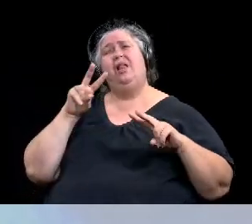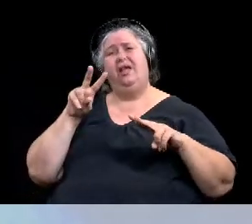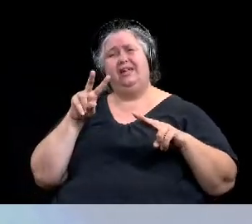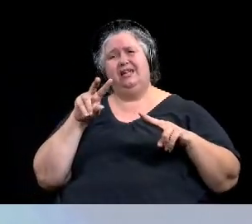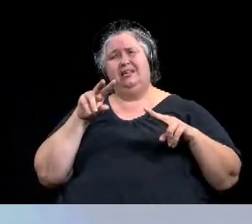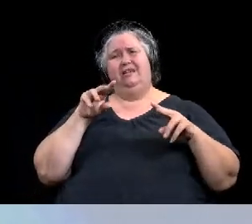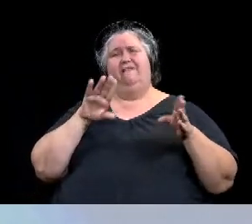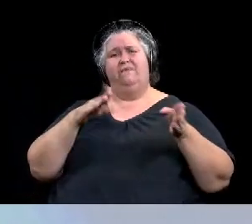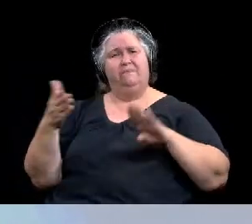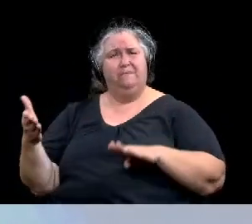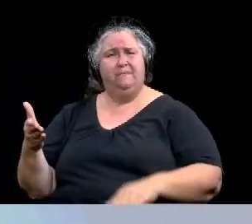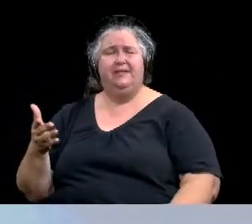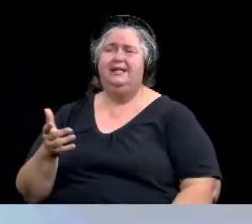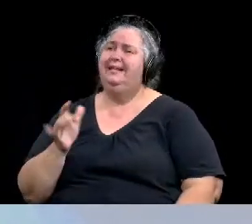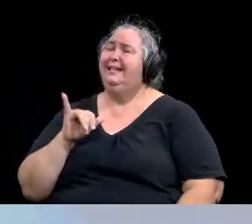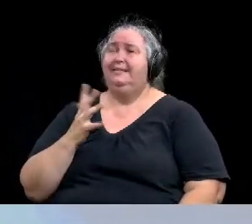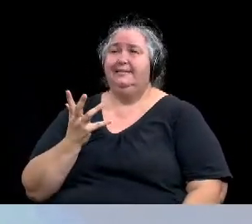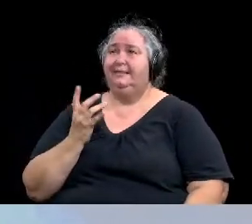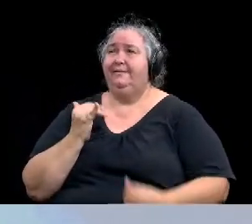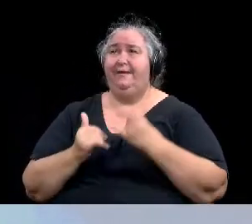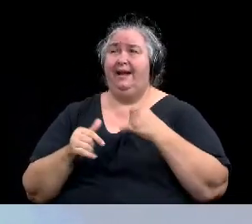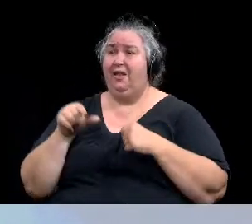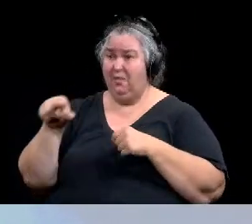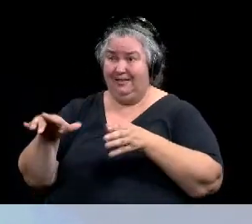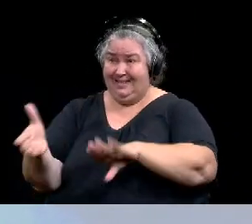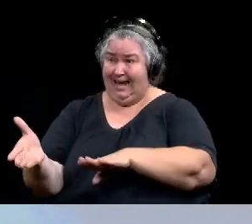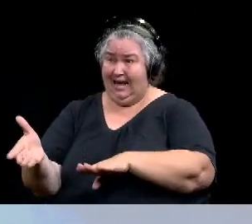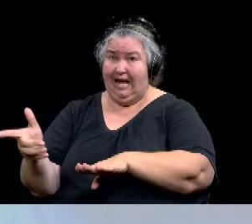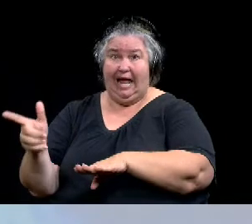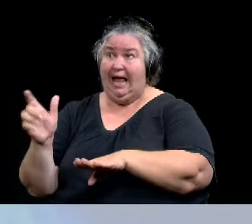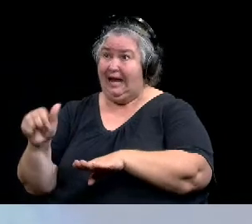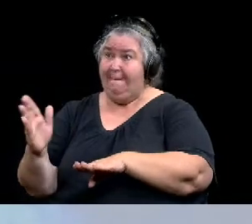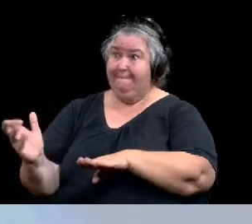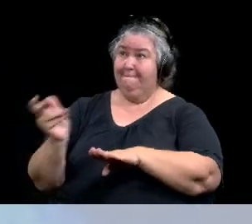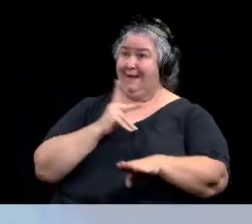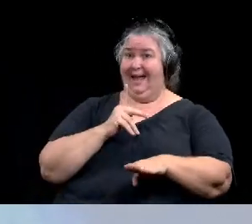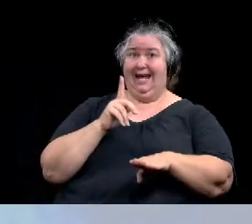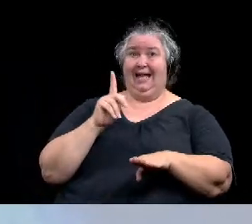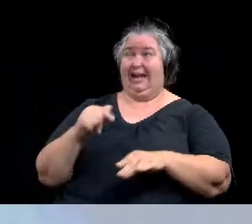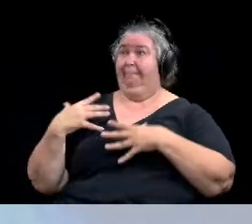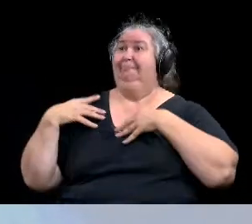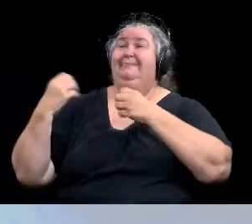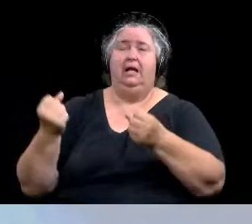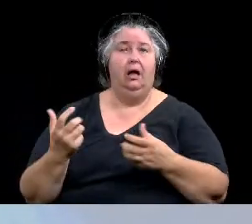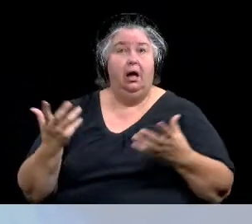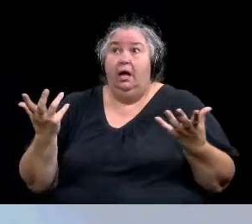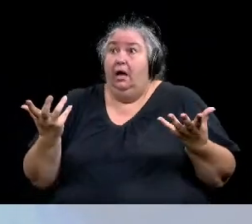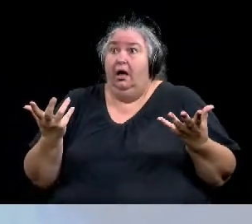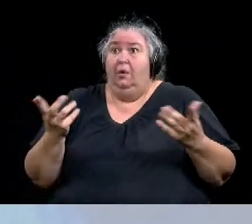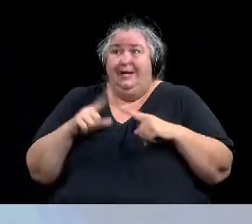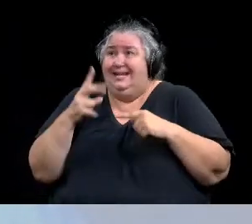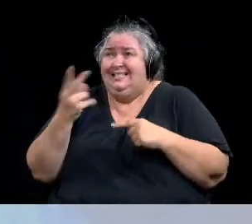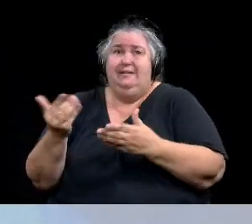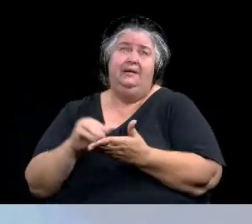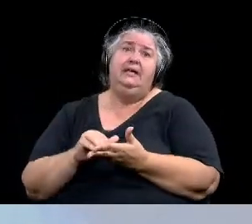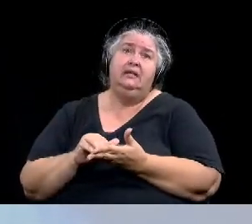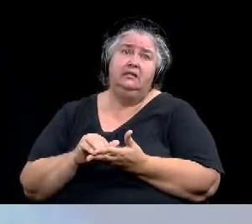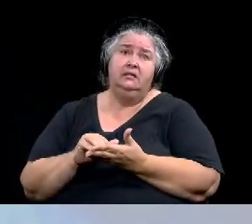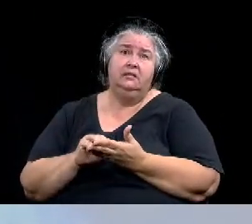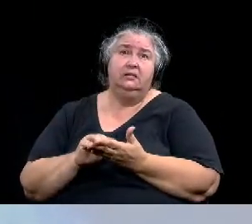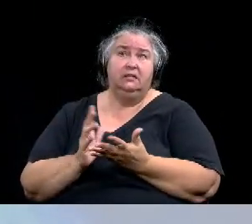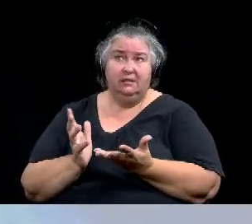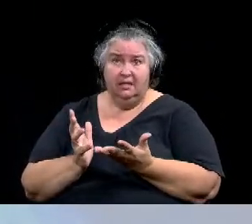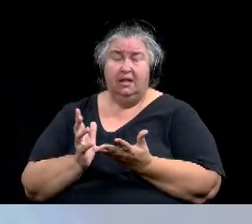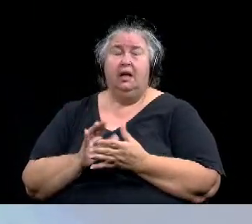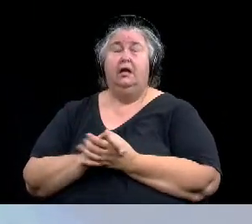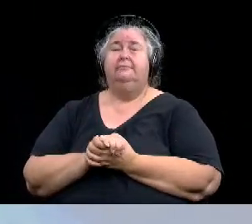final. We can't bring those people back. We can't make them better. We can't see those people again. And so, yes, there